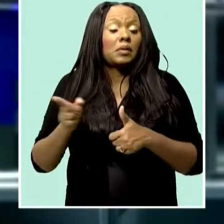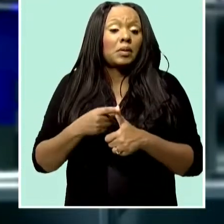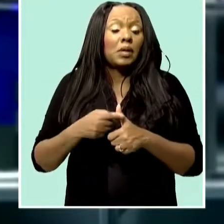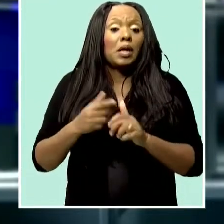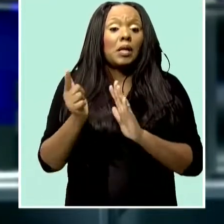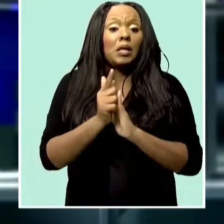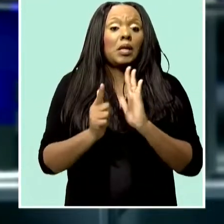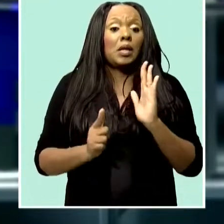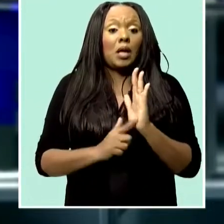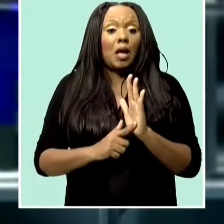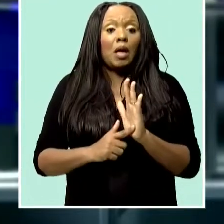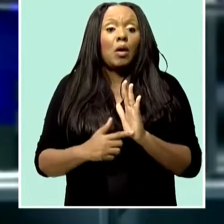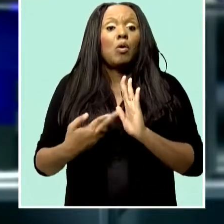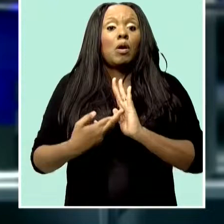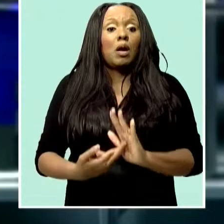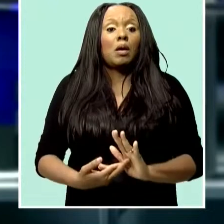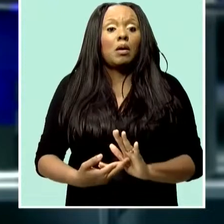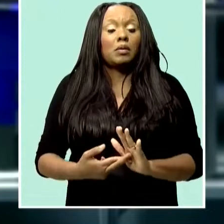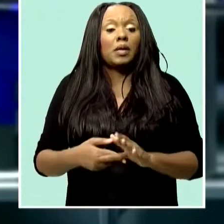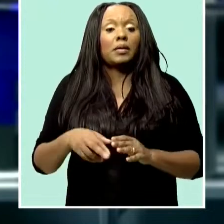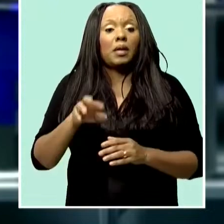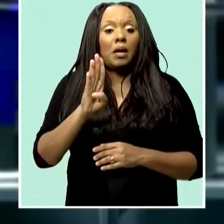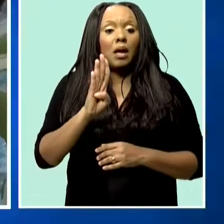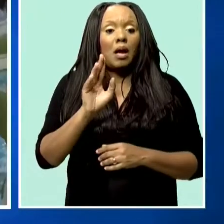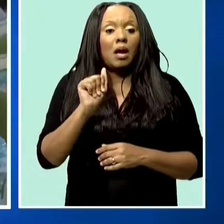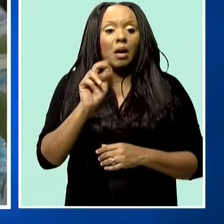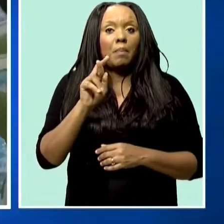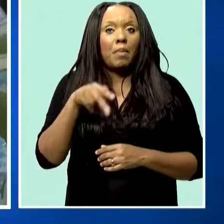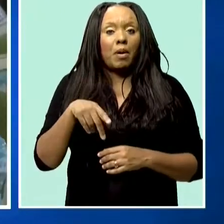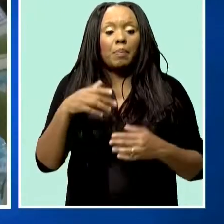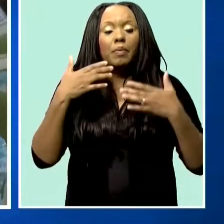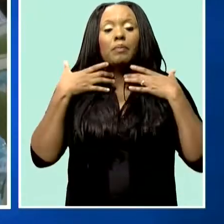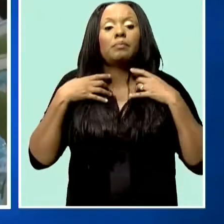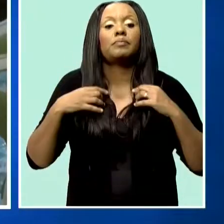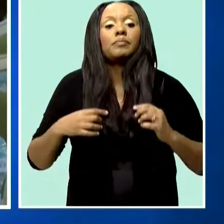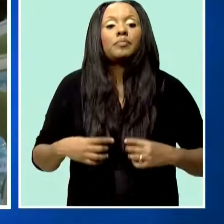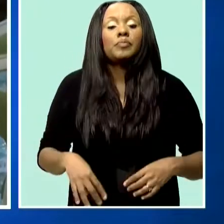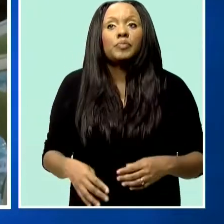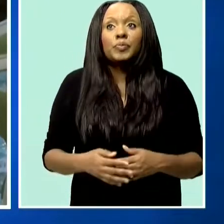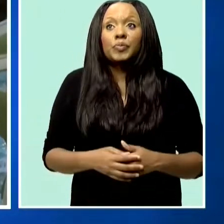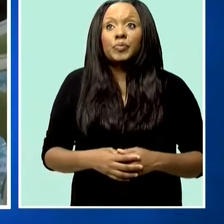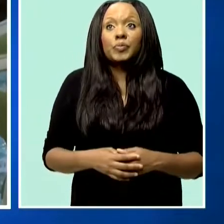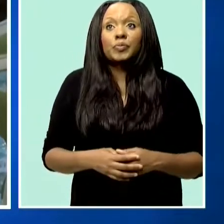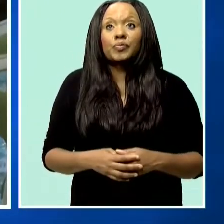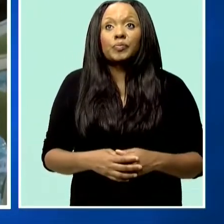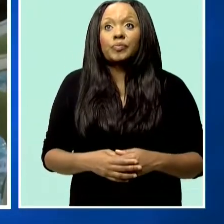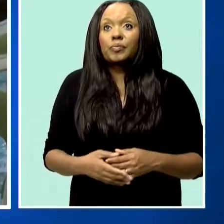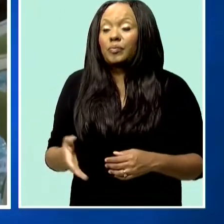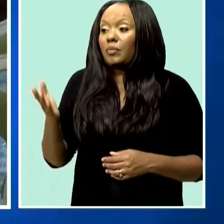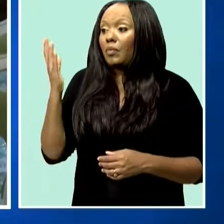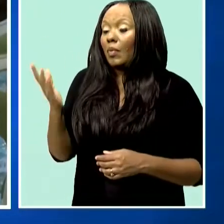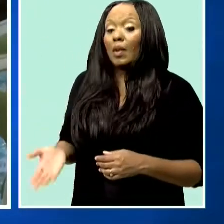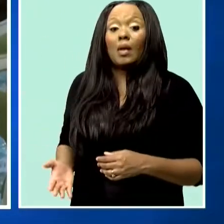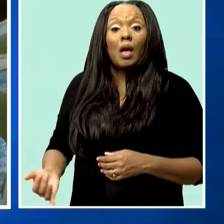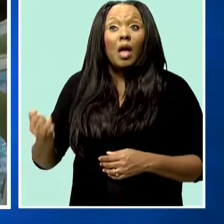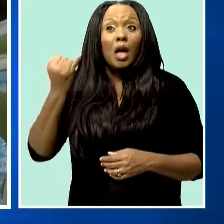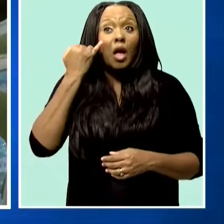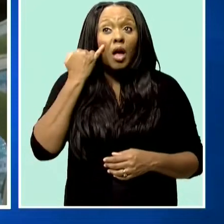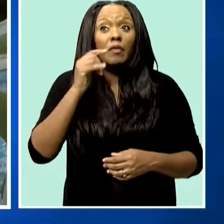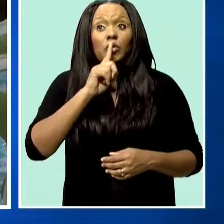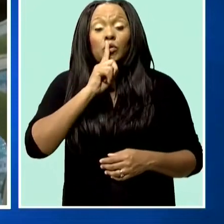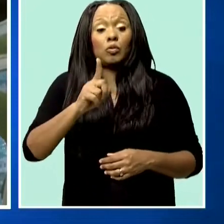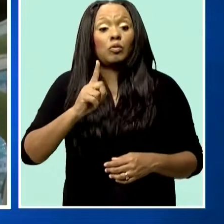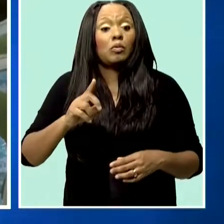Barbados Association of Retired Persons. If there is a problem, can it